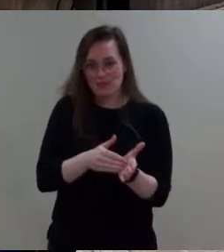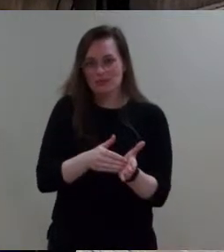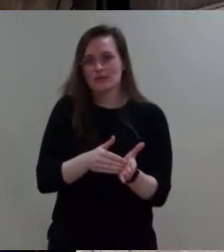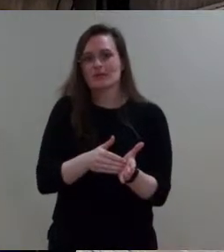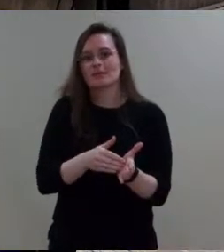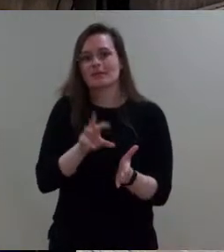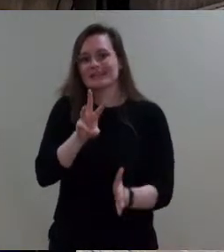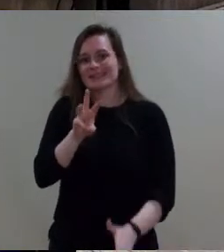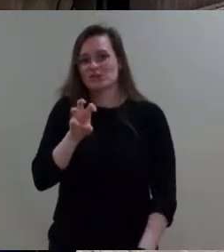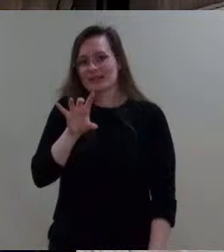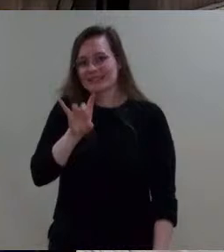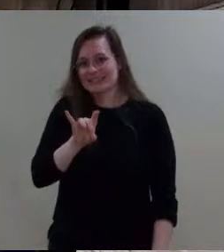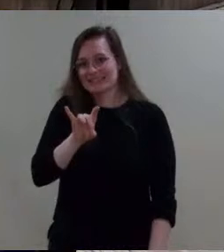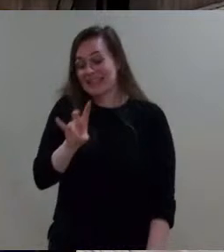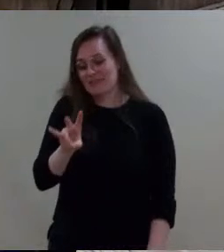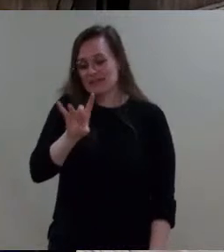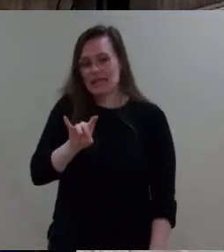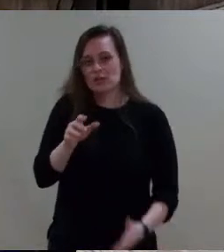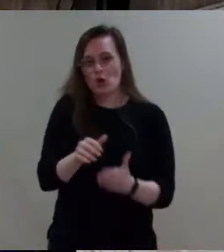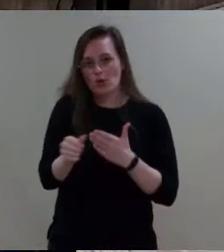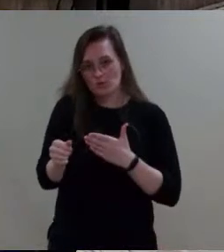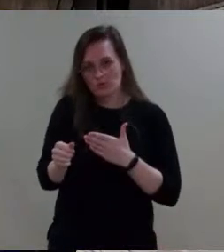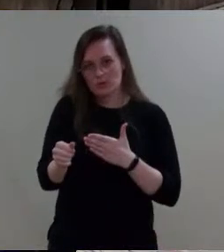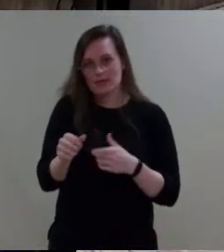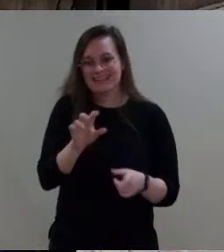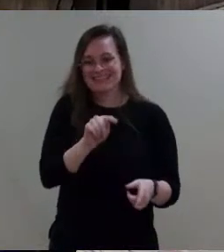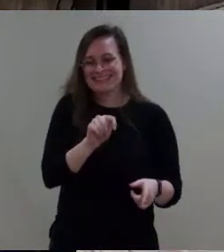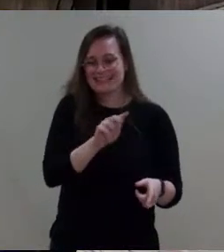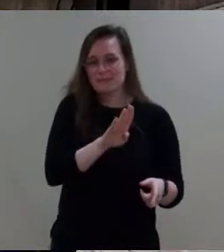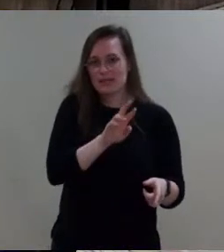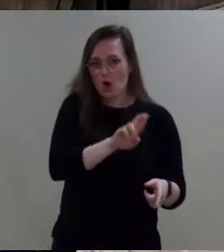$868,700, and further, TBR